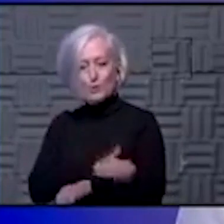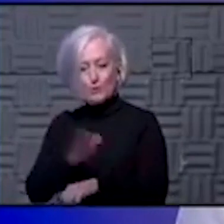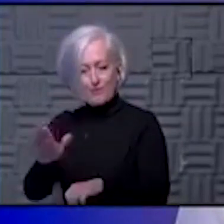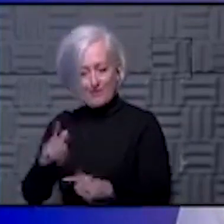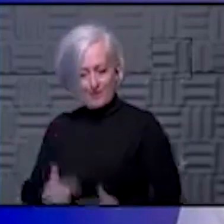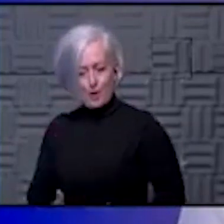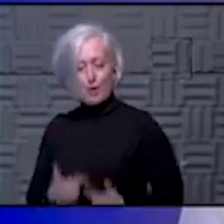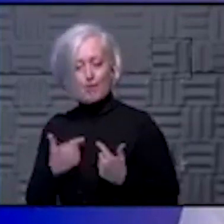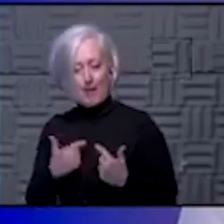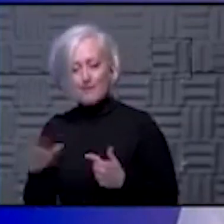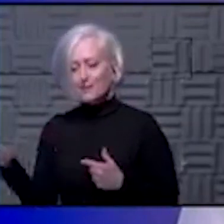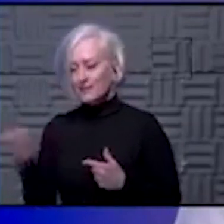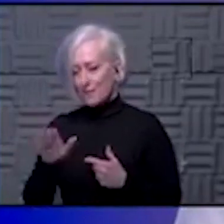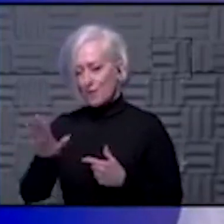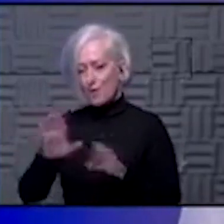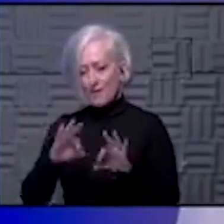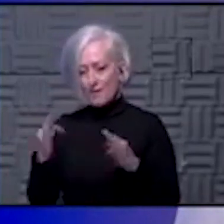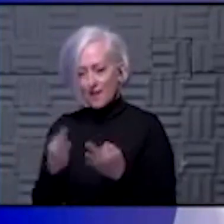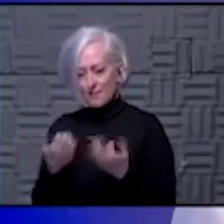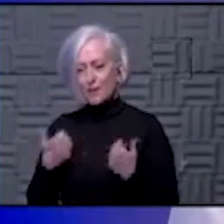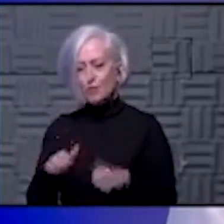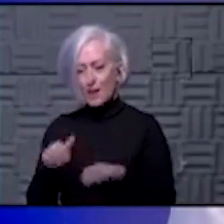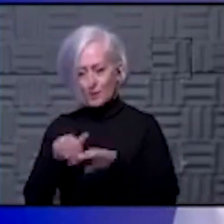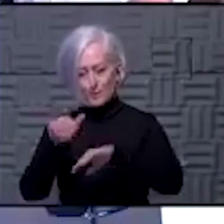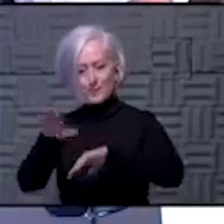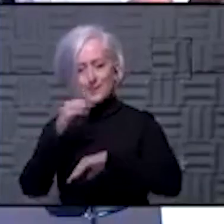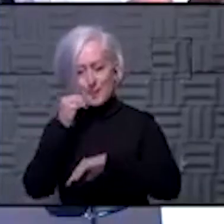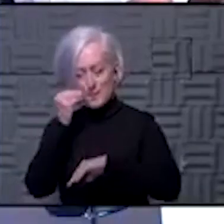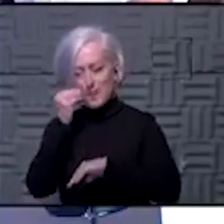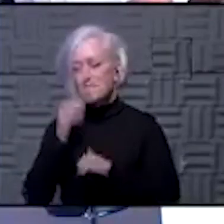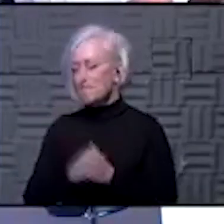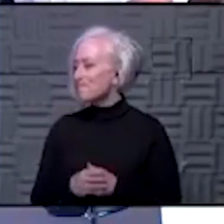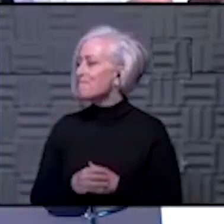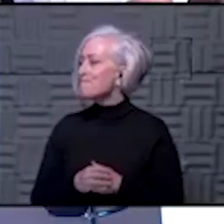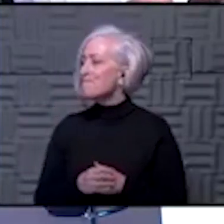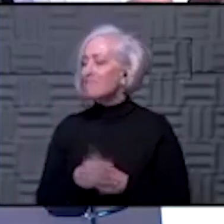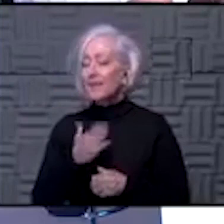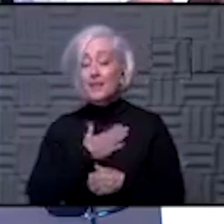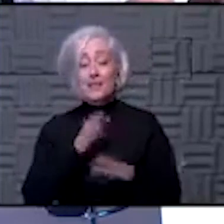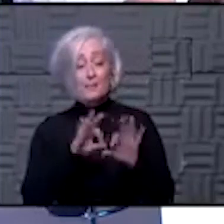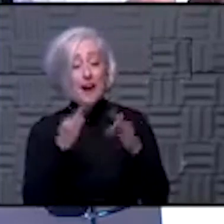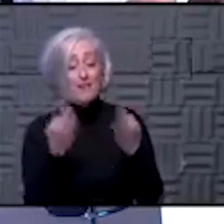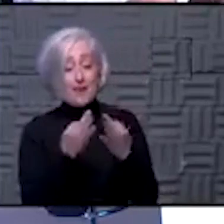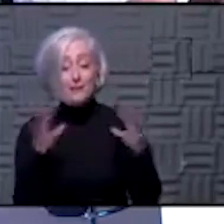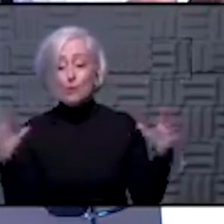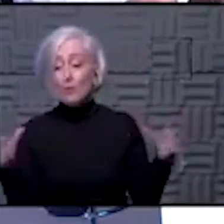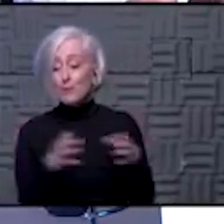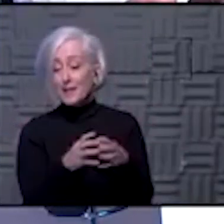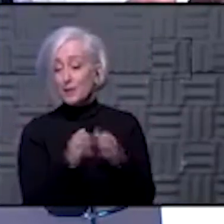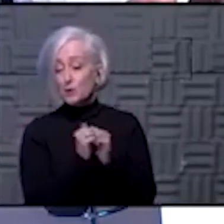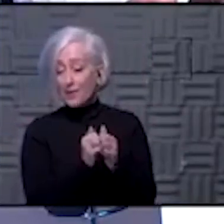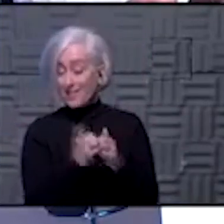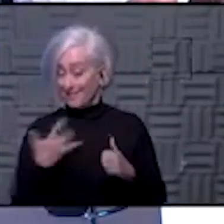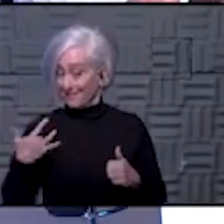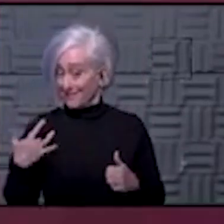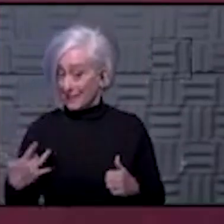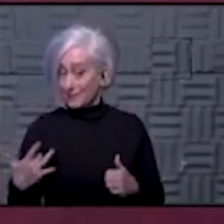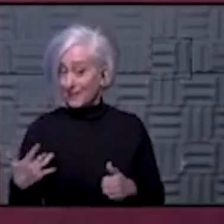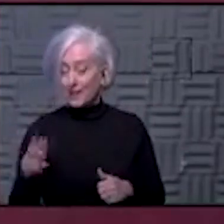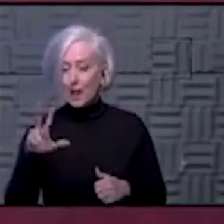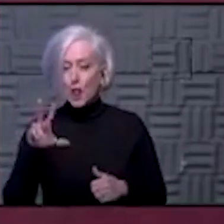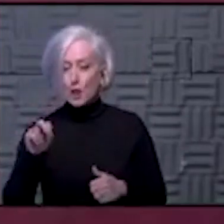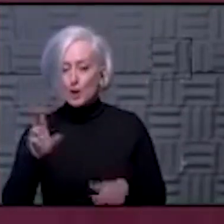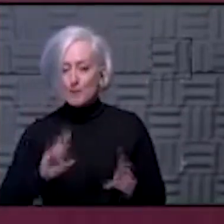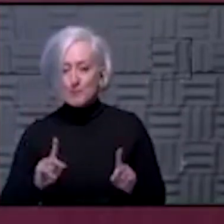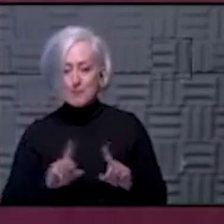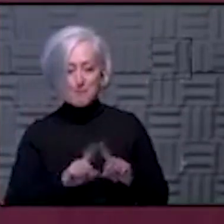for their loved ones as well, getting them home as much as possible. So my family is getting together. We usually have about 30 people. We're down